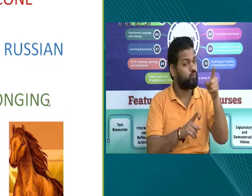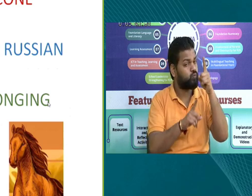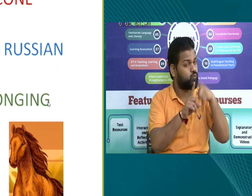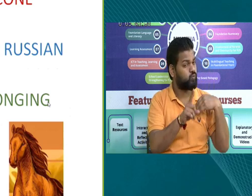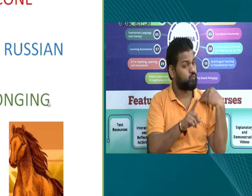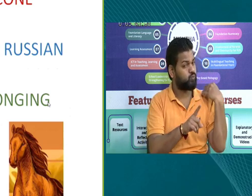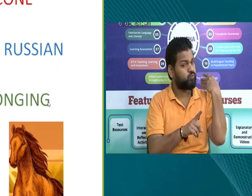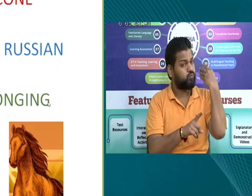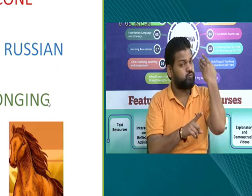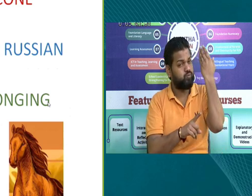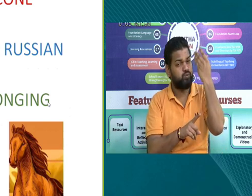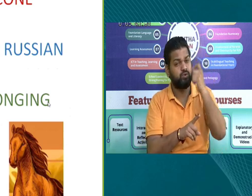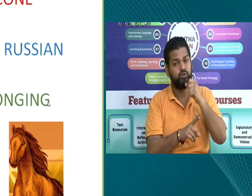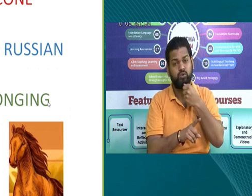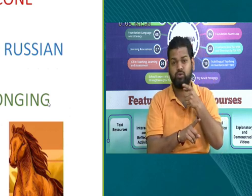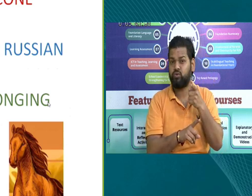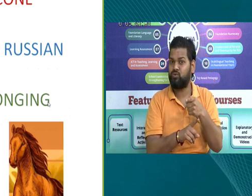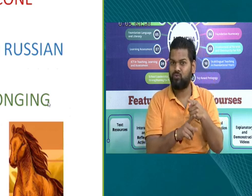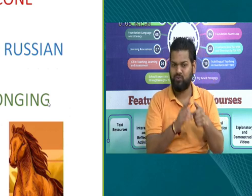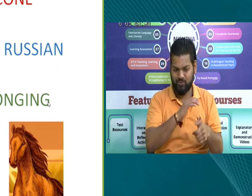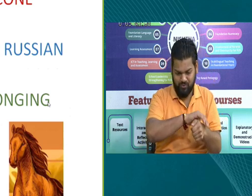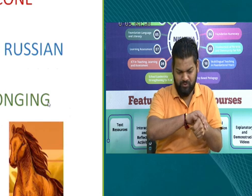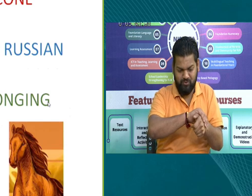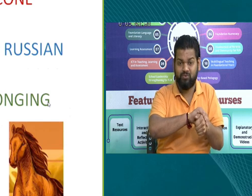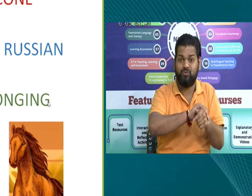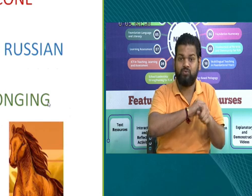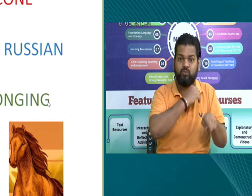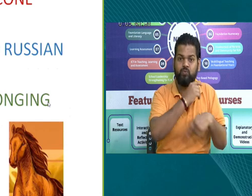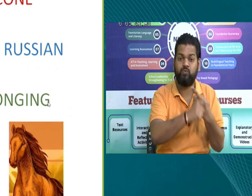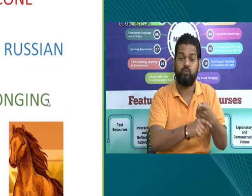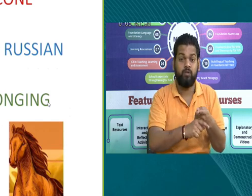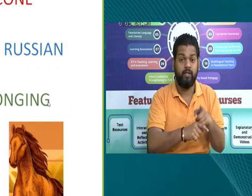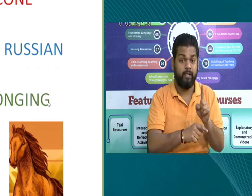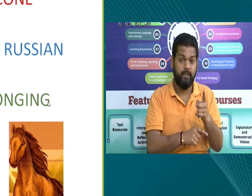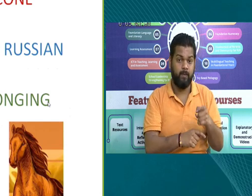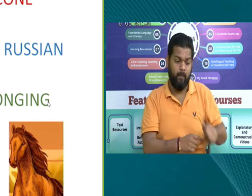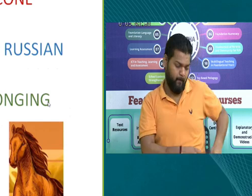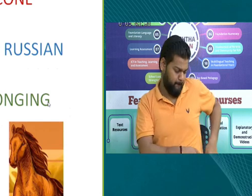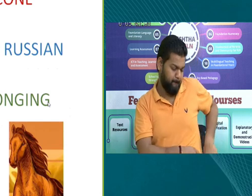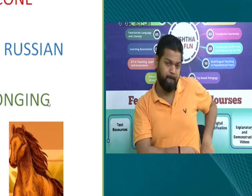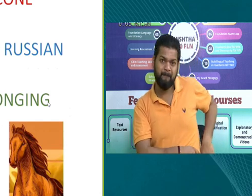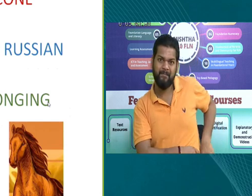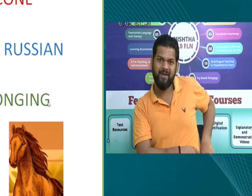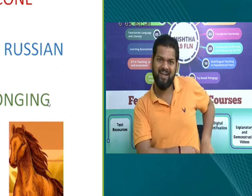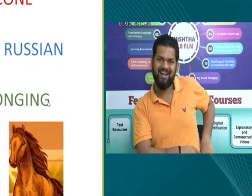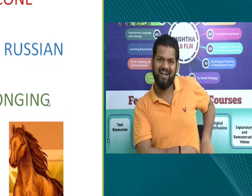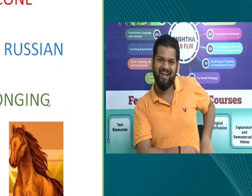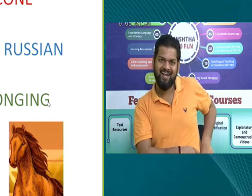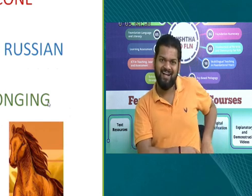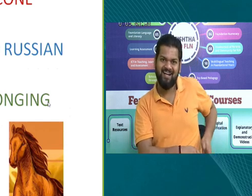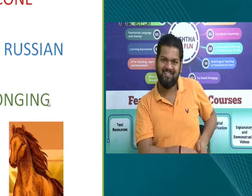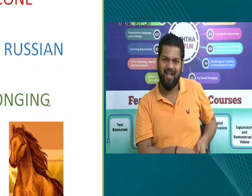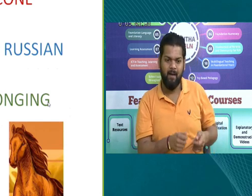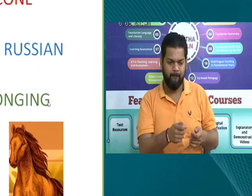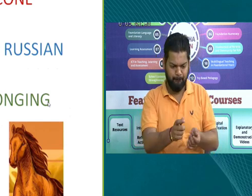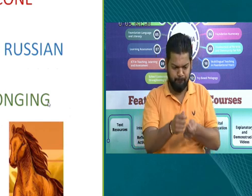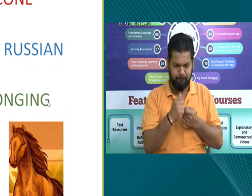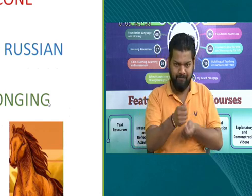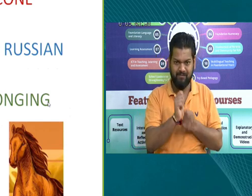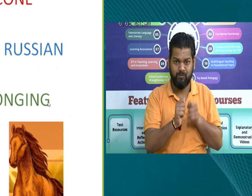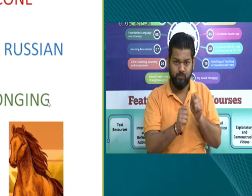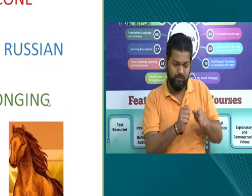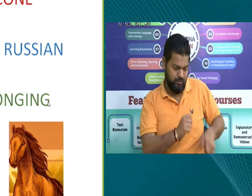tortoise? And then a tail of a 51-year-old horse in Arabia. And he